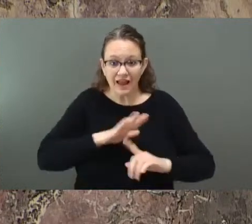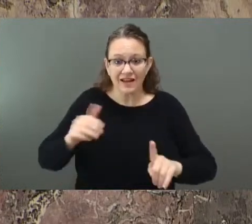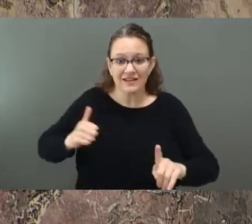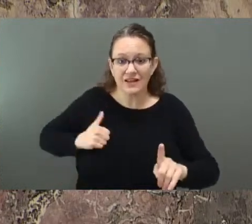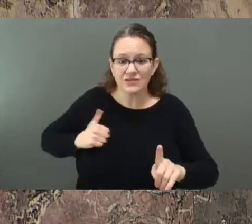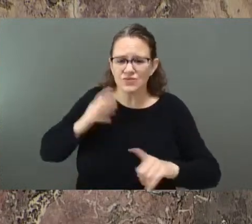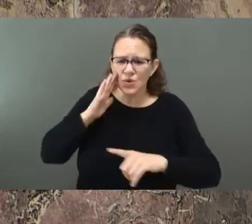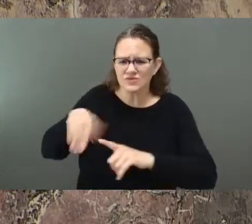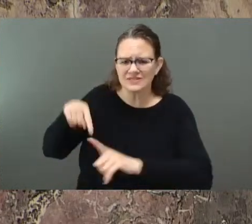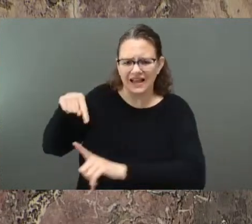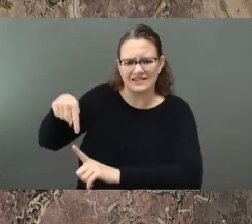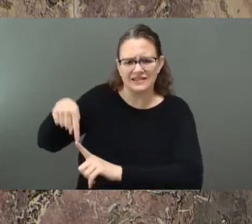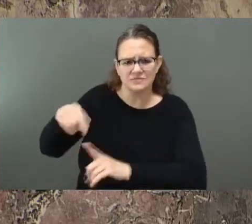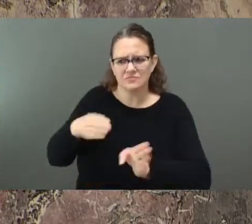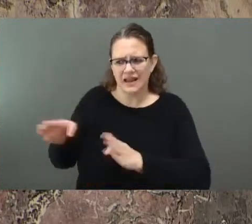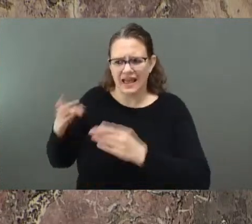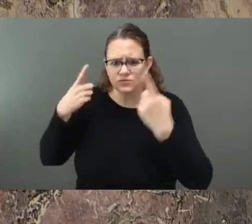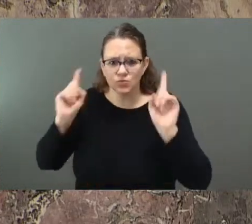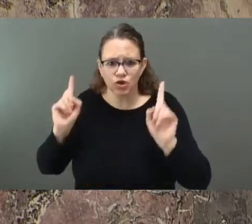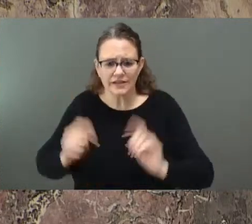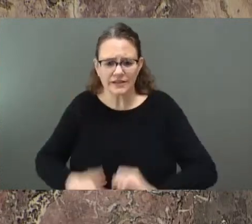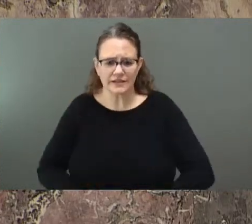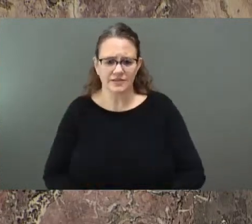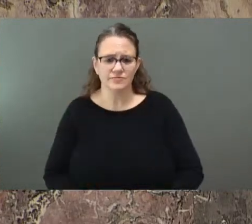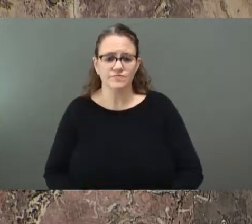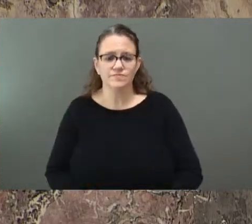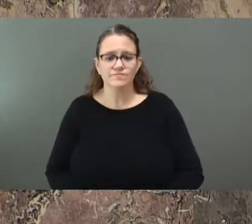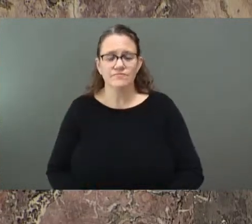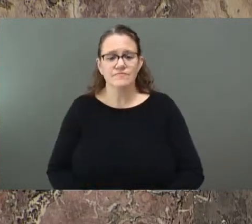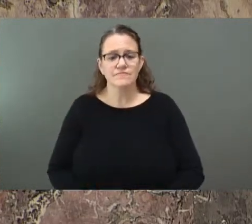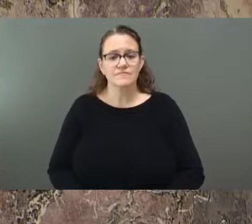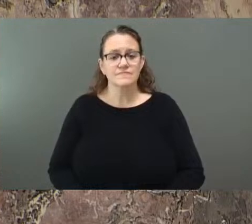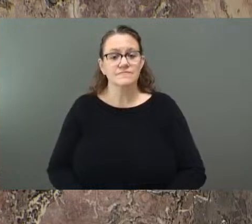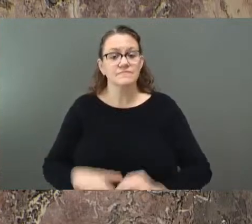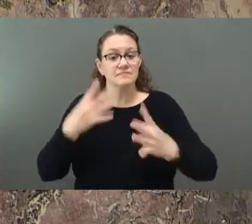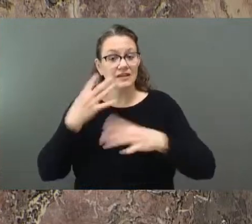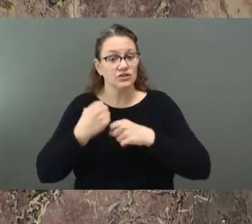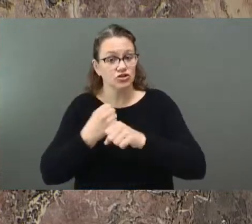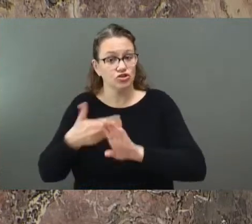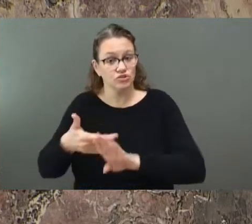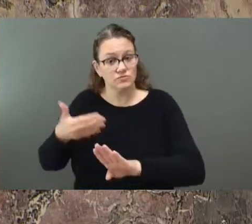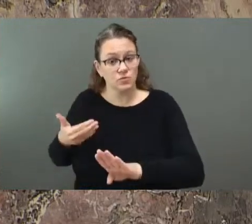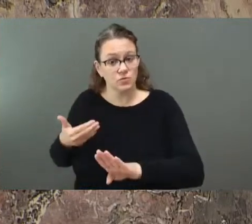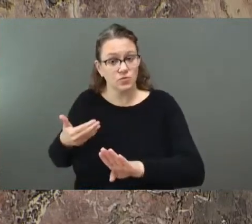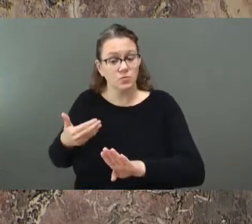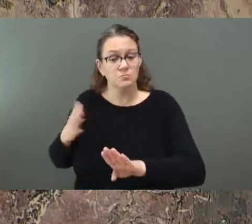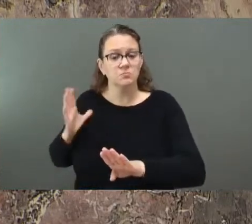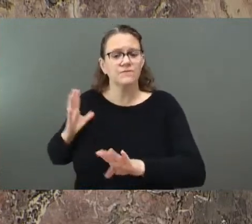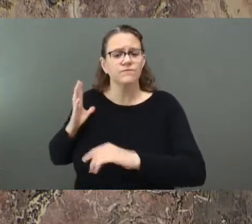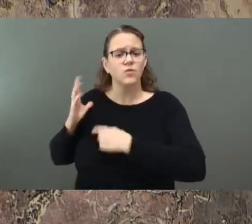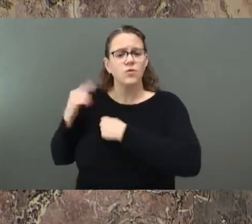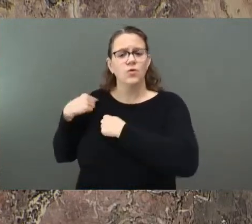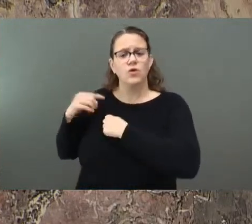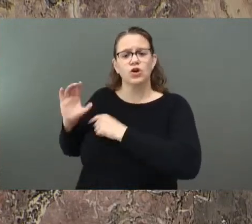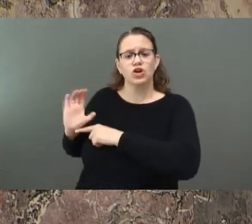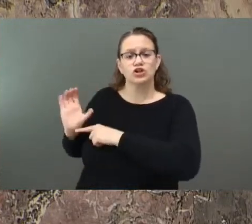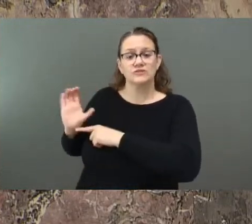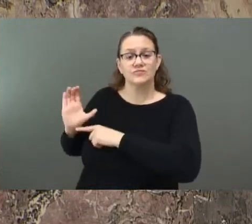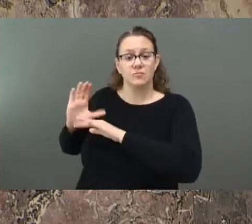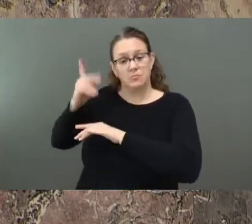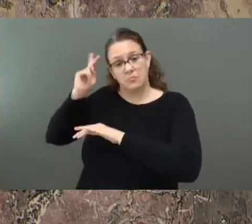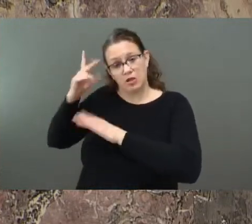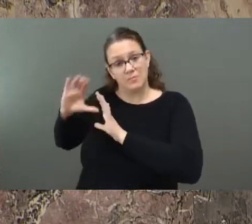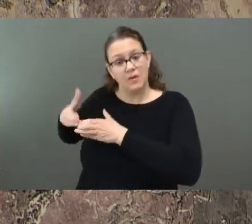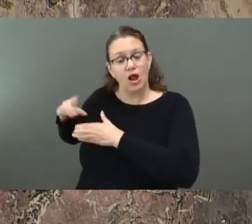it's working. Years ago, prior to the Conservative Party taking statements and positions against the carbon tax, the leader of